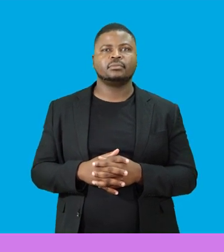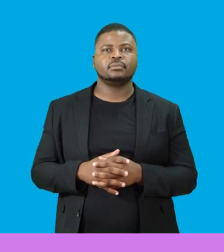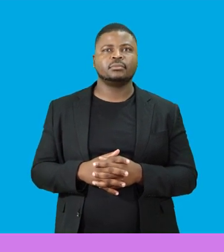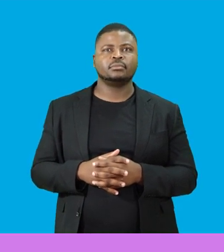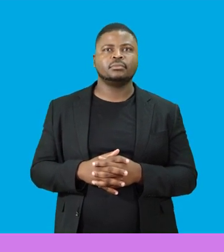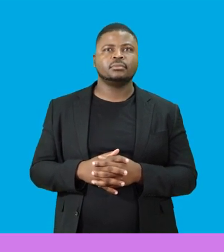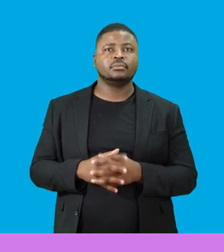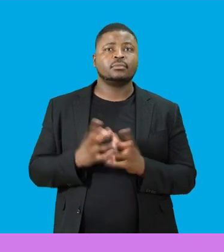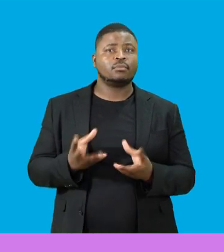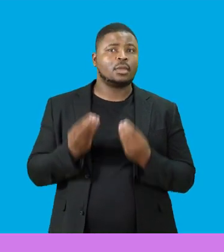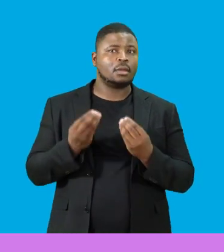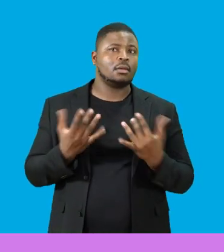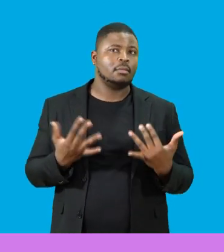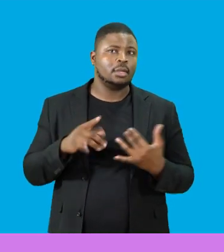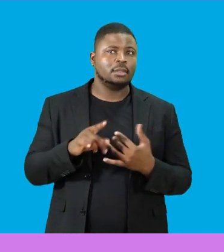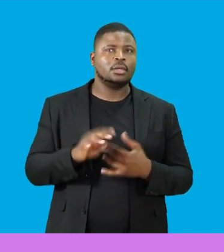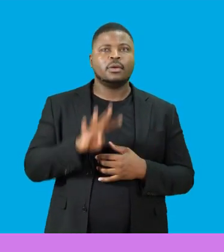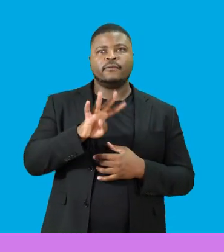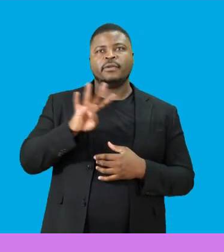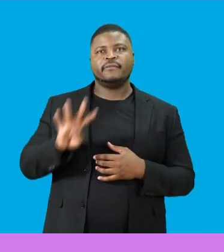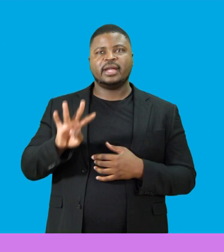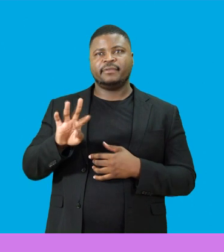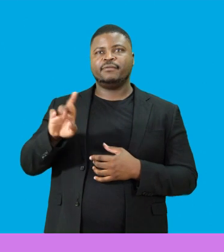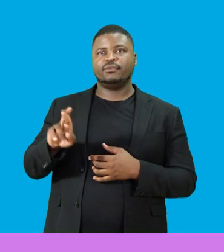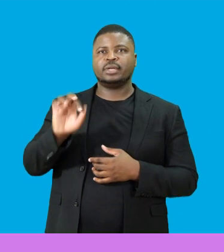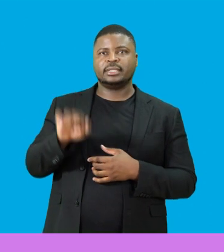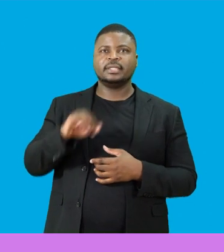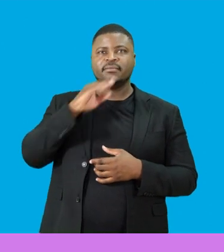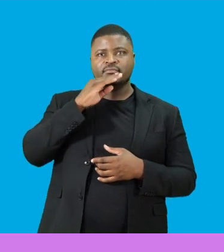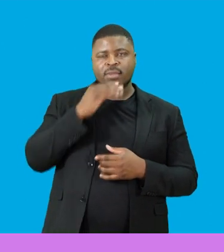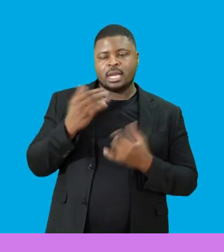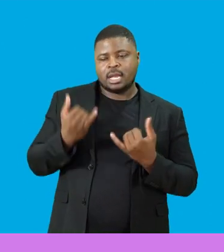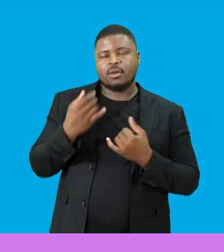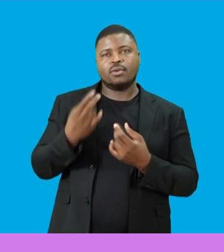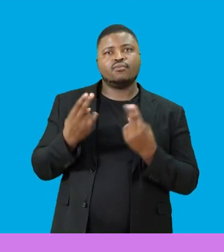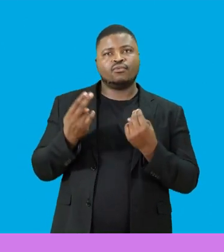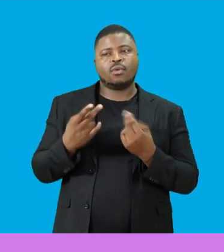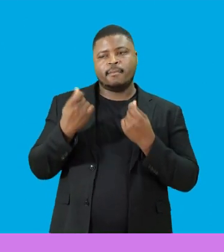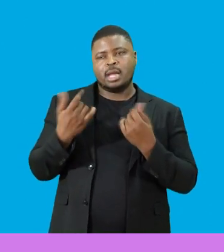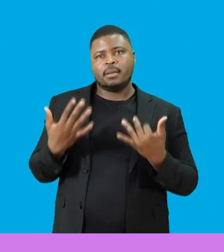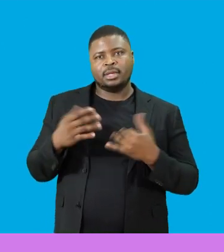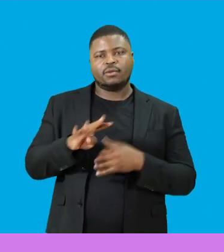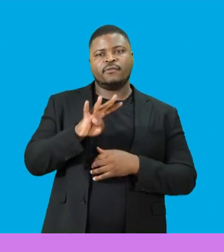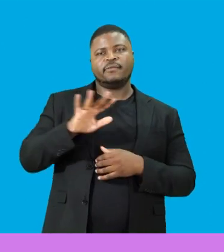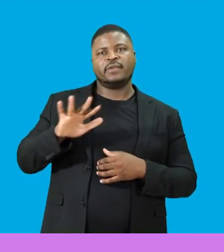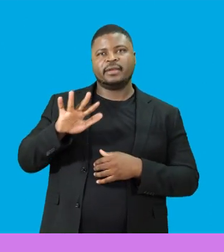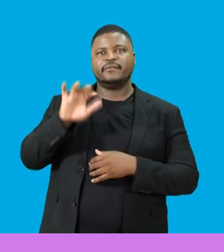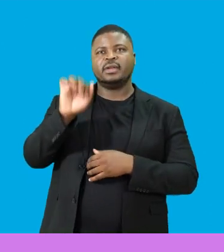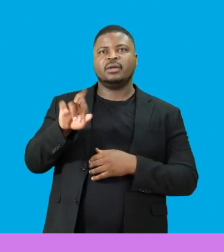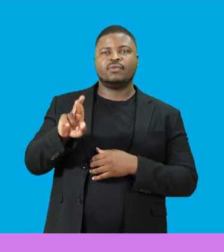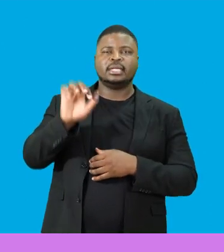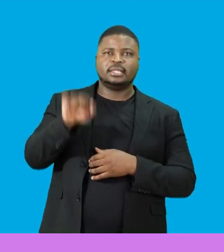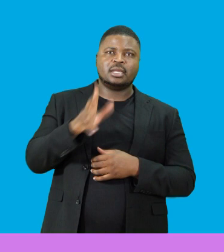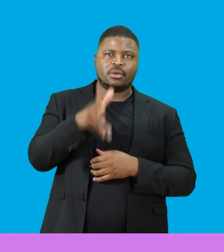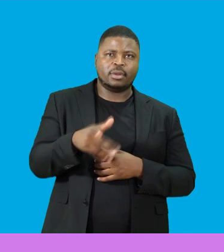112.5 over 100. It gives us 45 rand. So it means the new price is what? Is 45 rand. The other